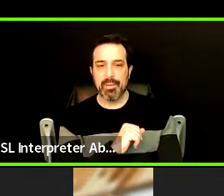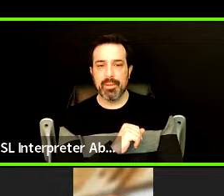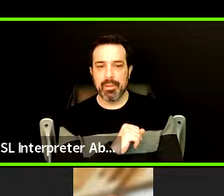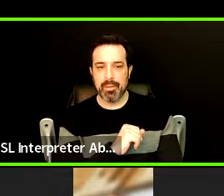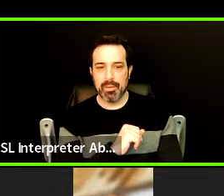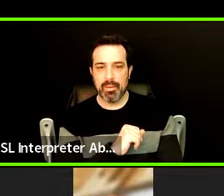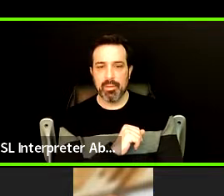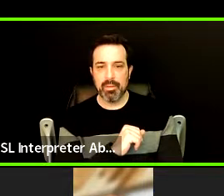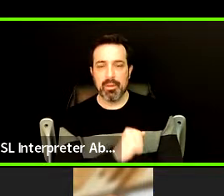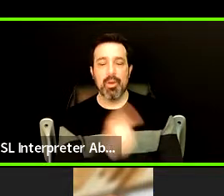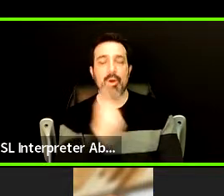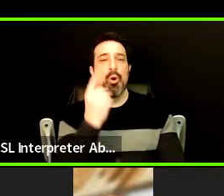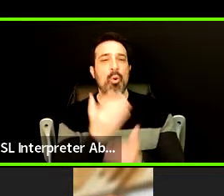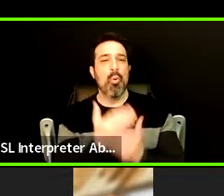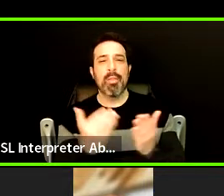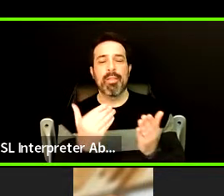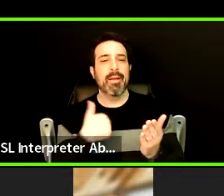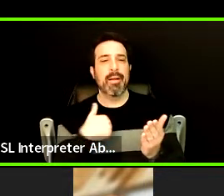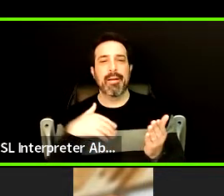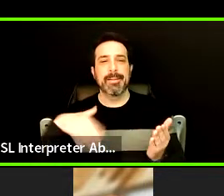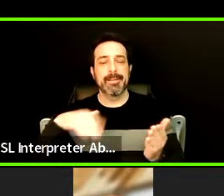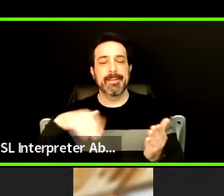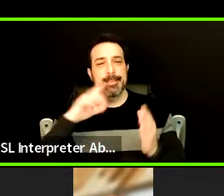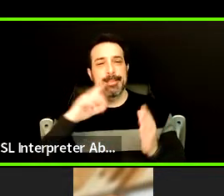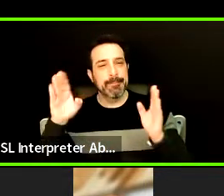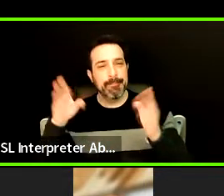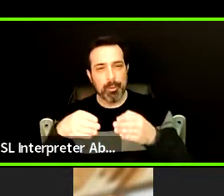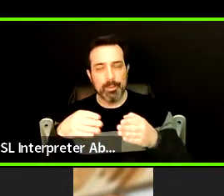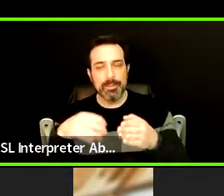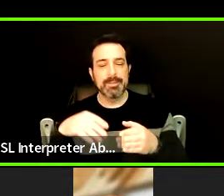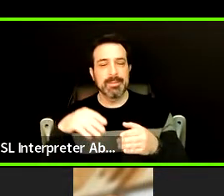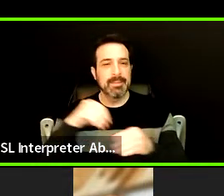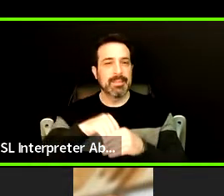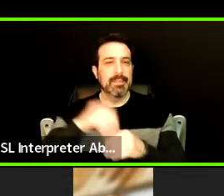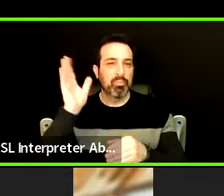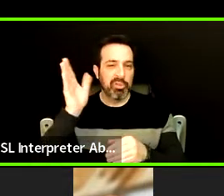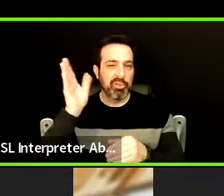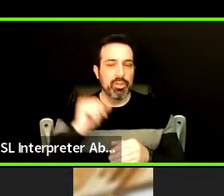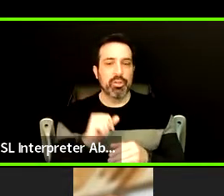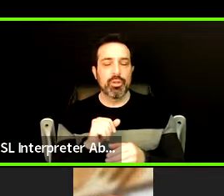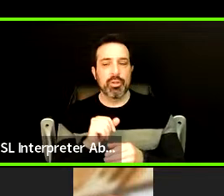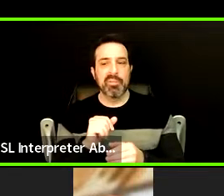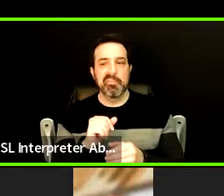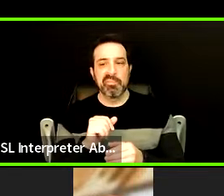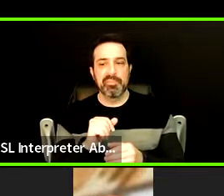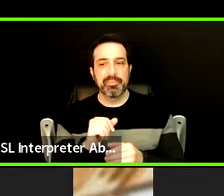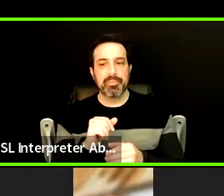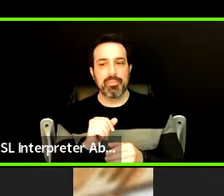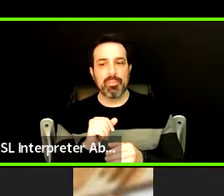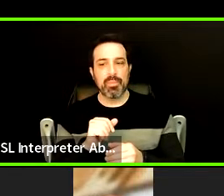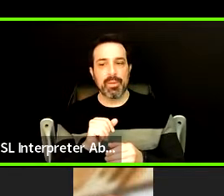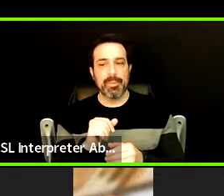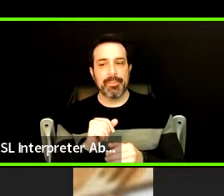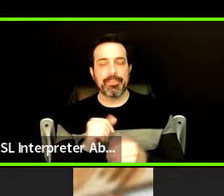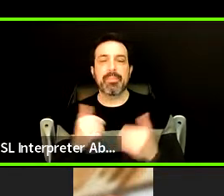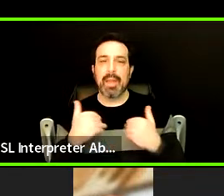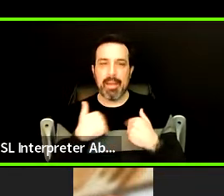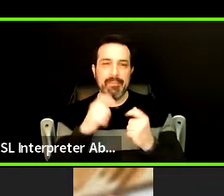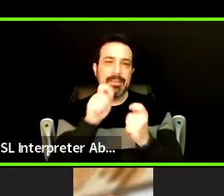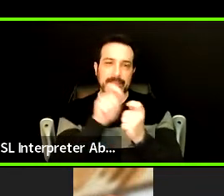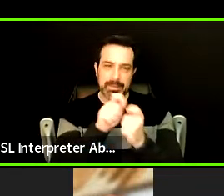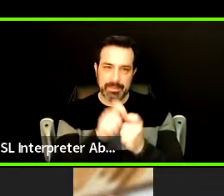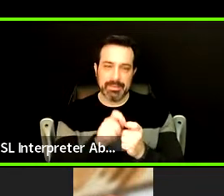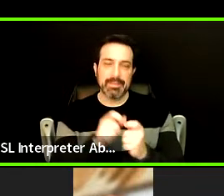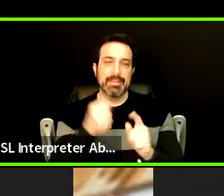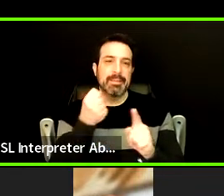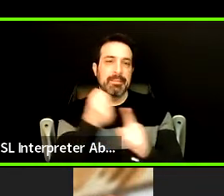of the things that I did not really focus on too much in the presentation is there are specific impacts